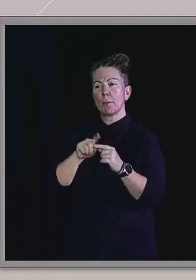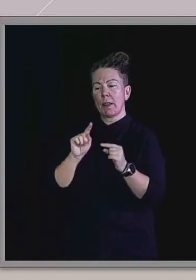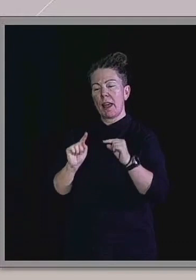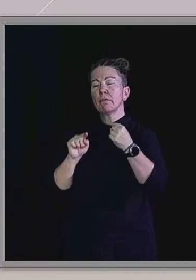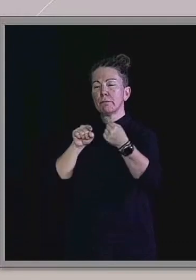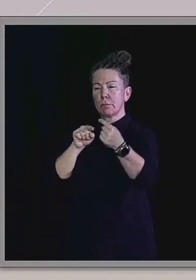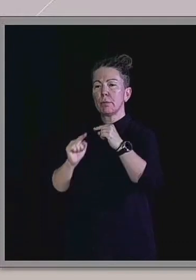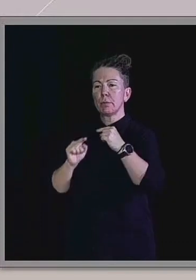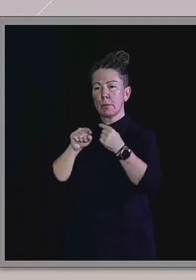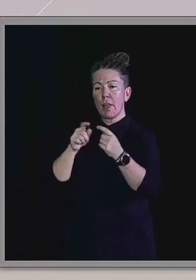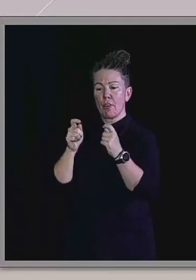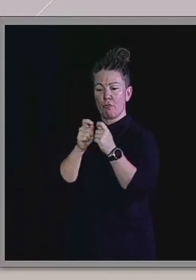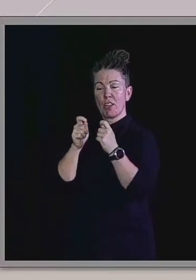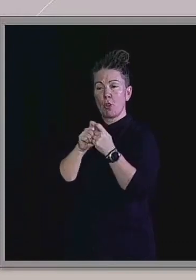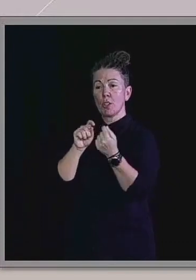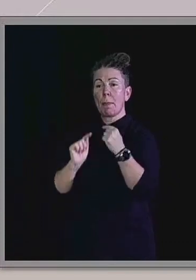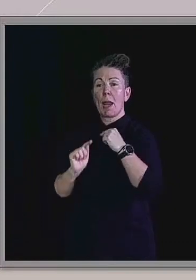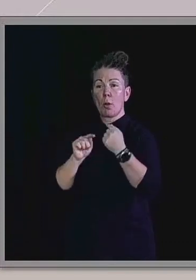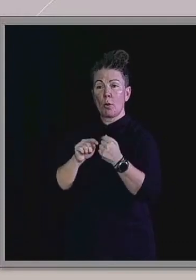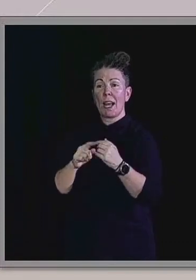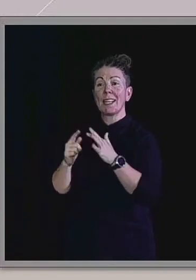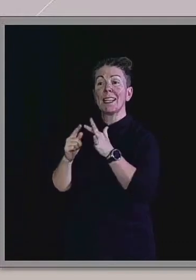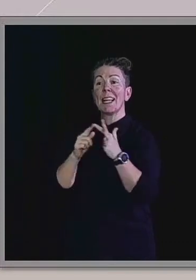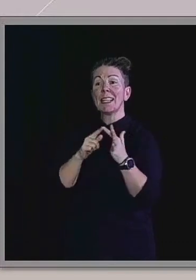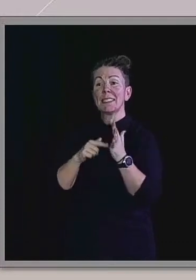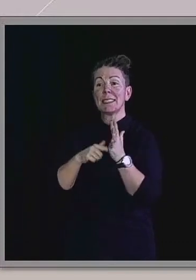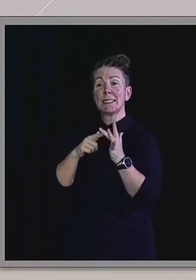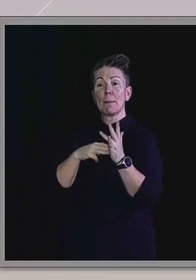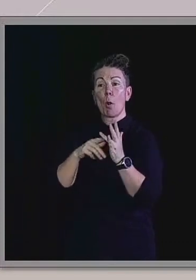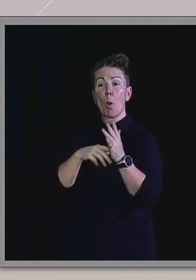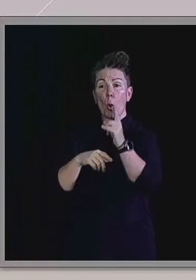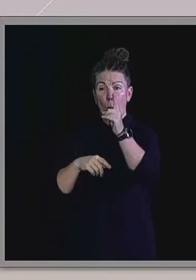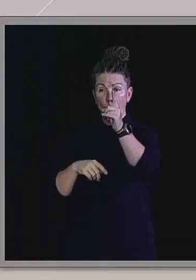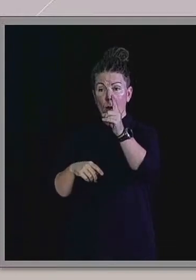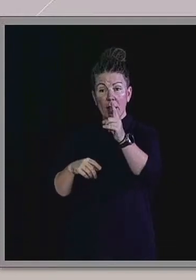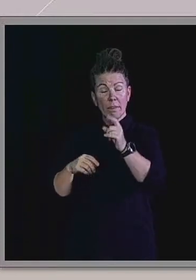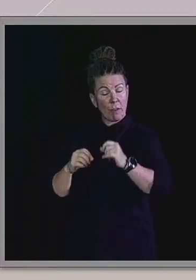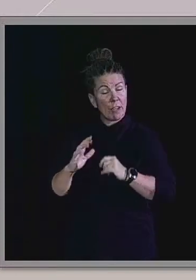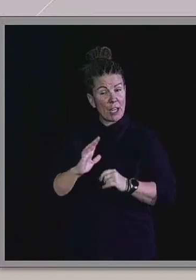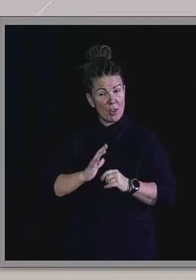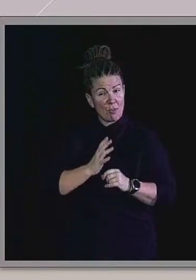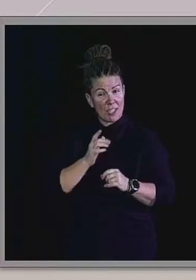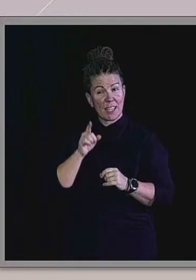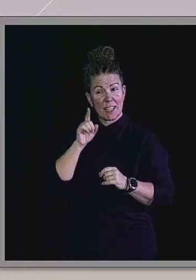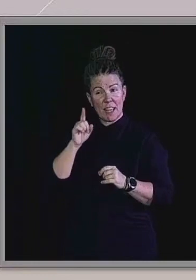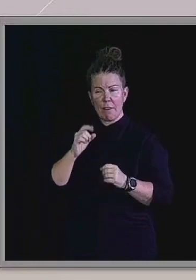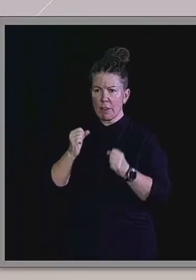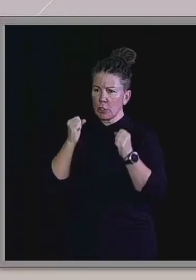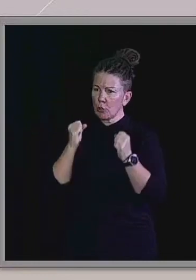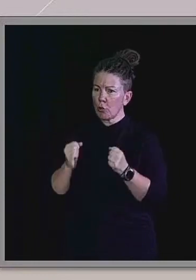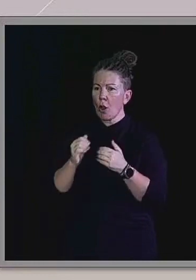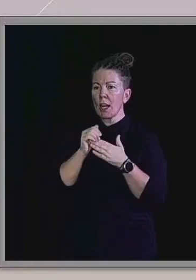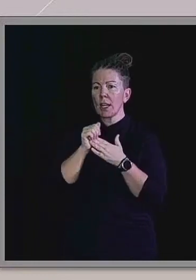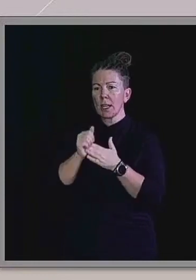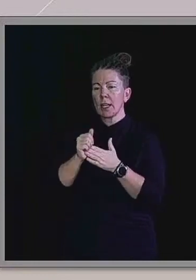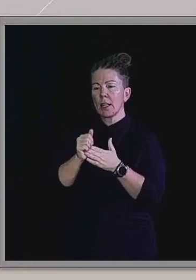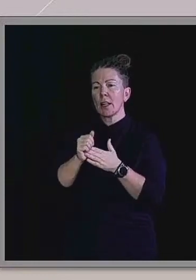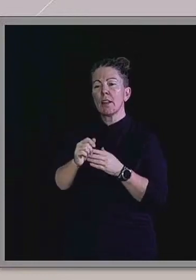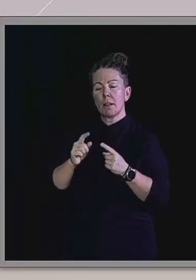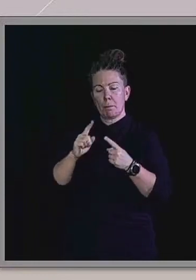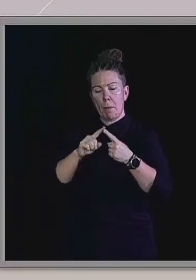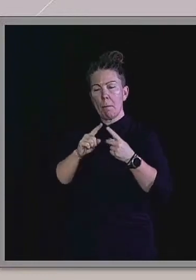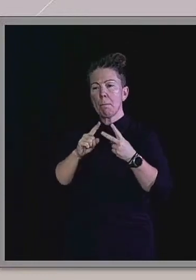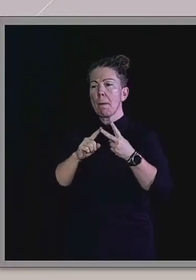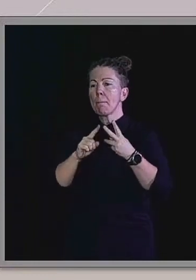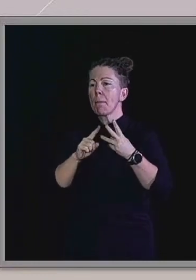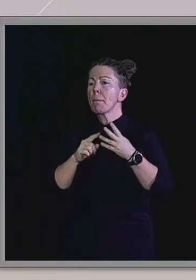those resources. And East Timor, actually, what's interesting about that case is it had very strong leaders. You might know Xanana Gusmao,